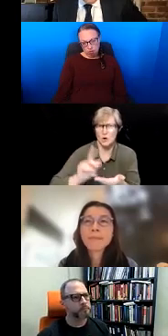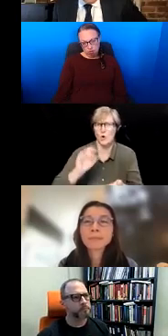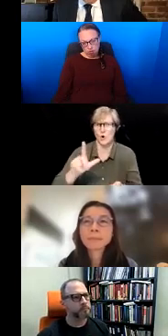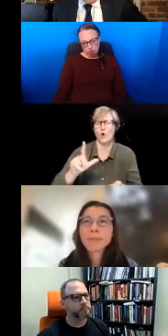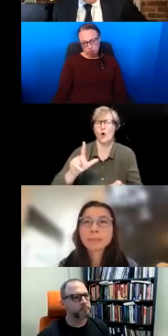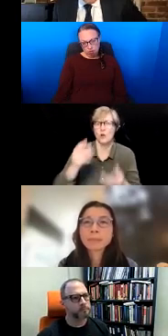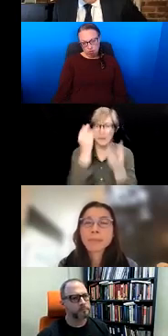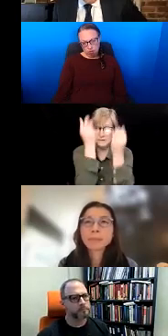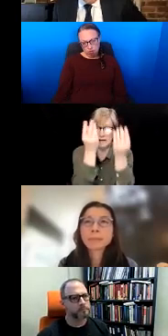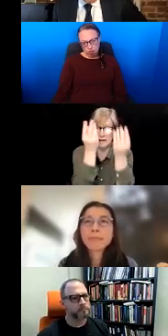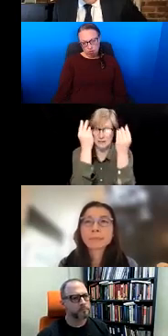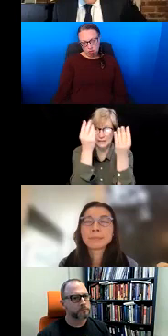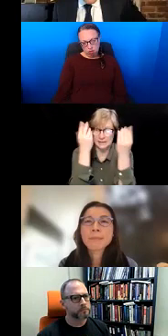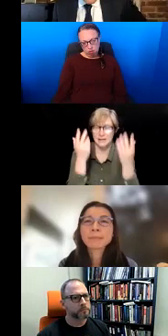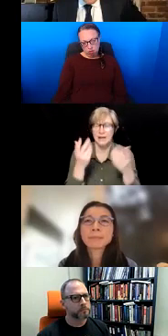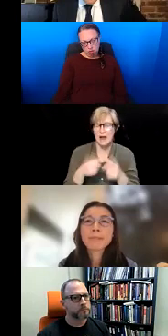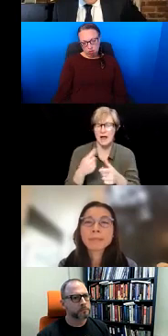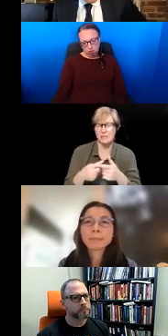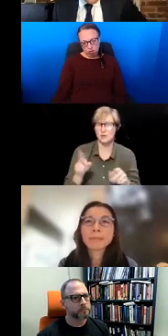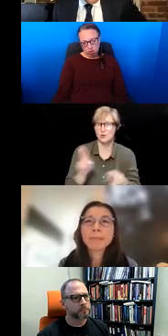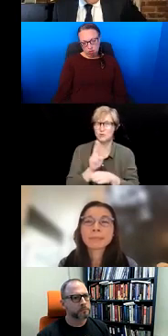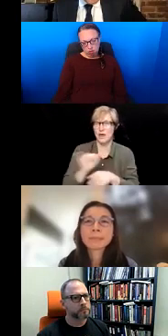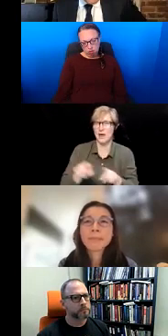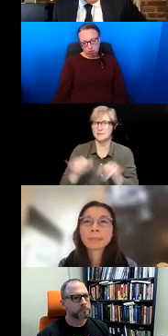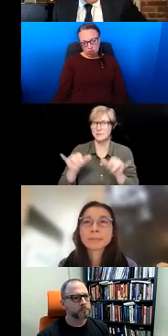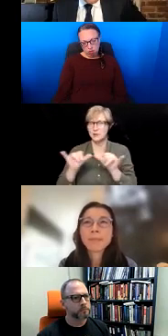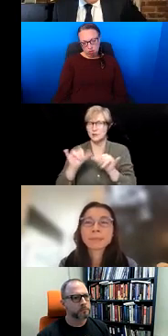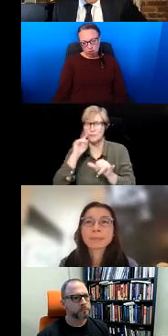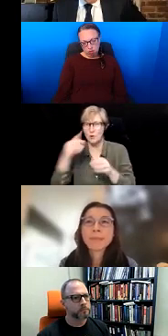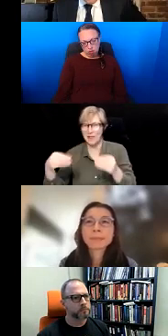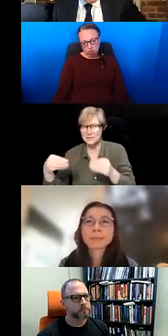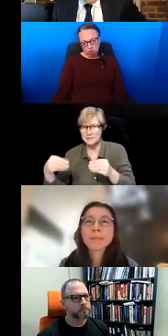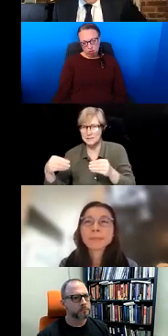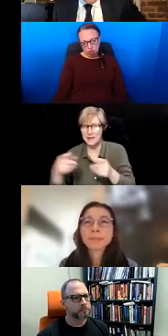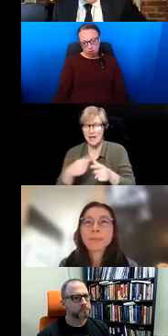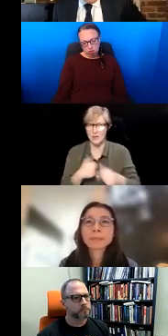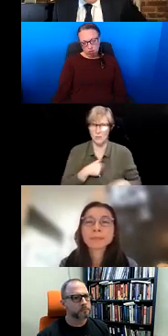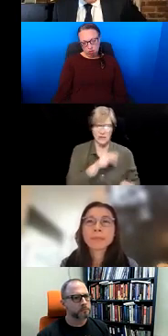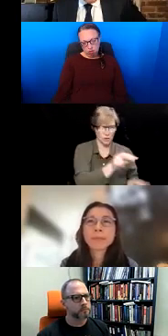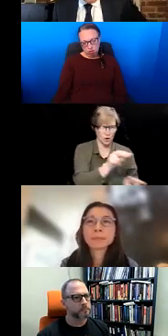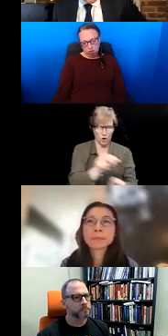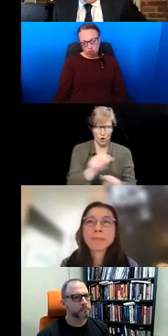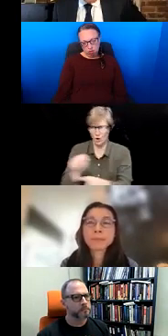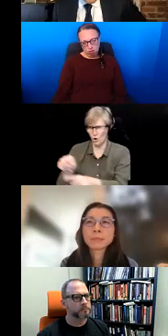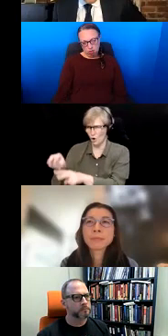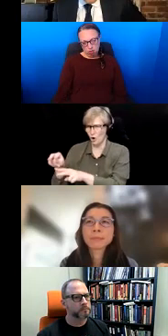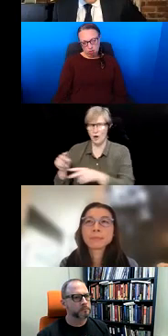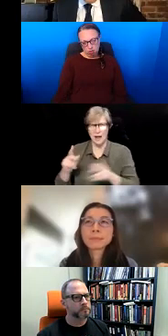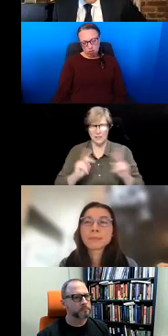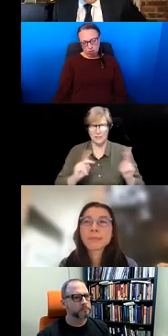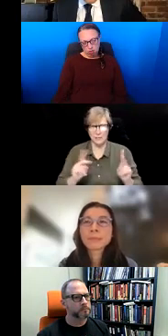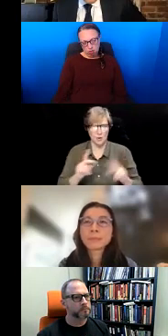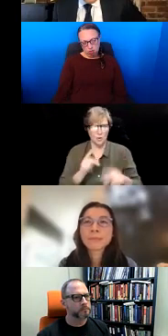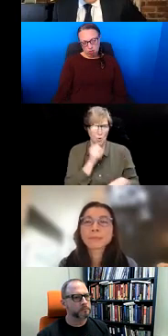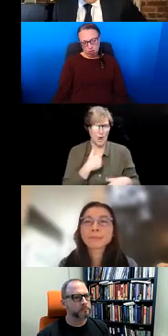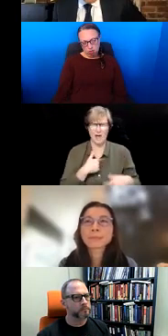use it as a kind of measure of plasticity, and we can look at individuals who vary in terms of their genotype